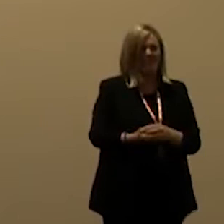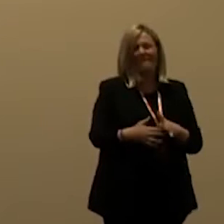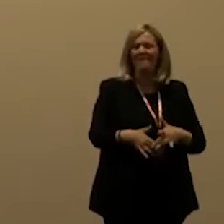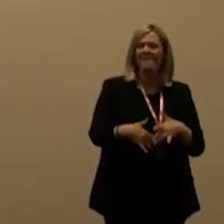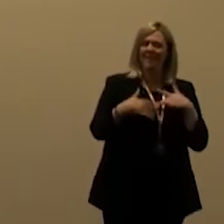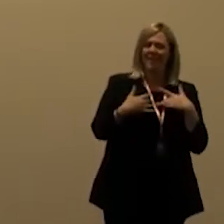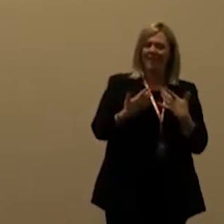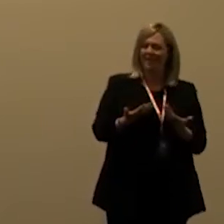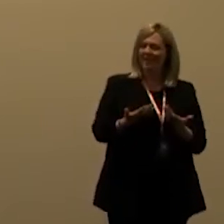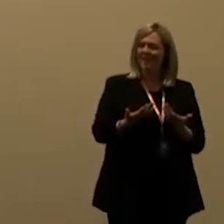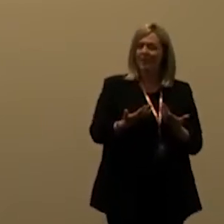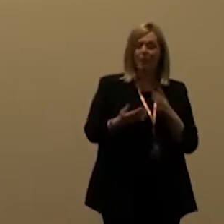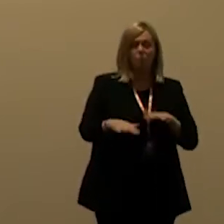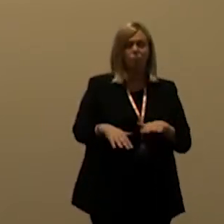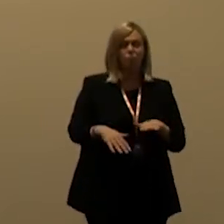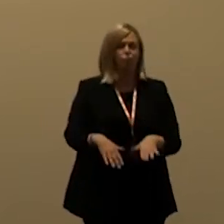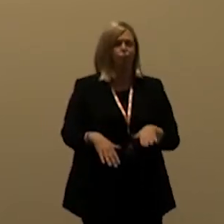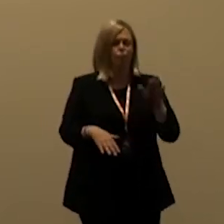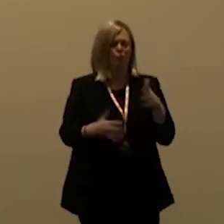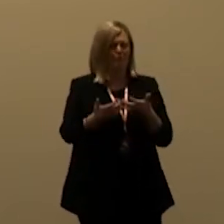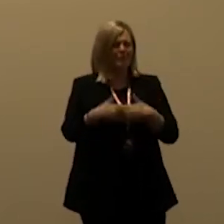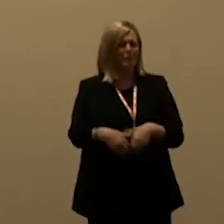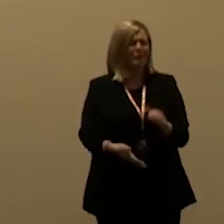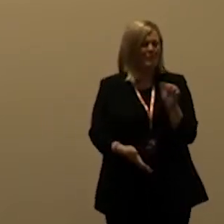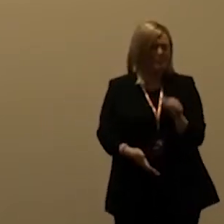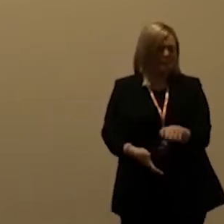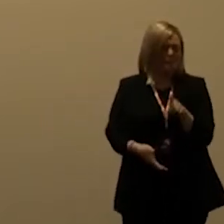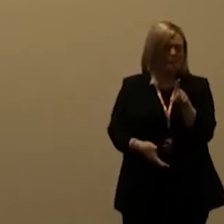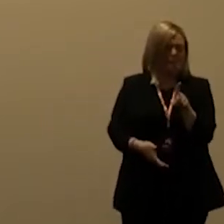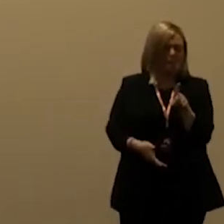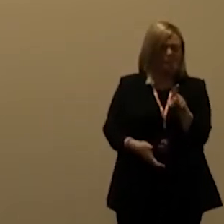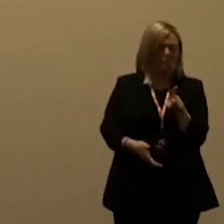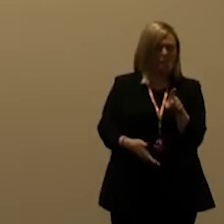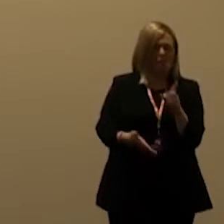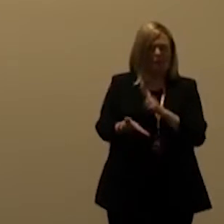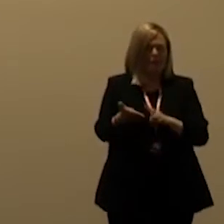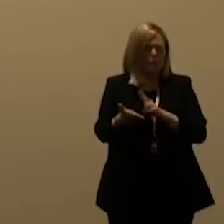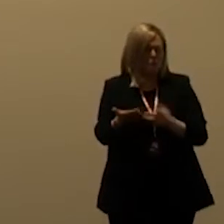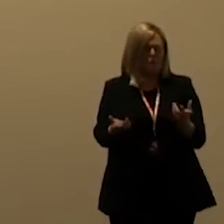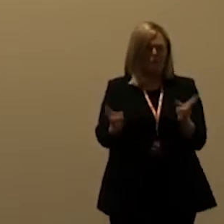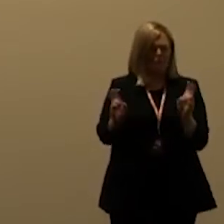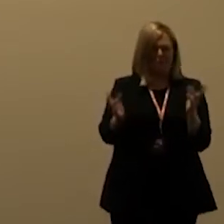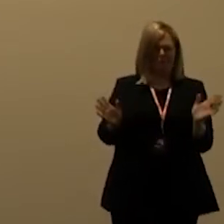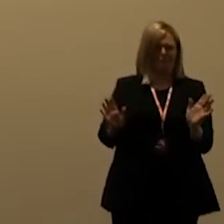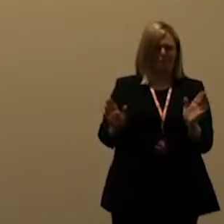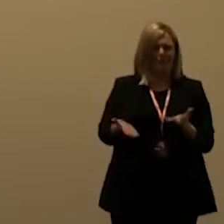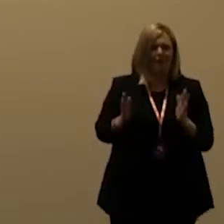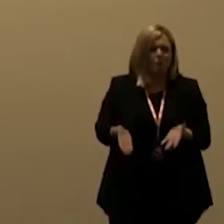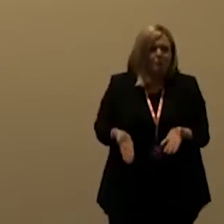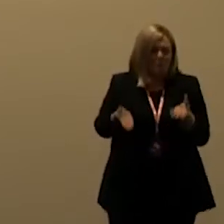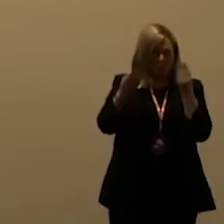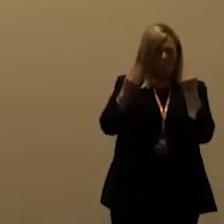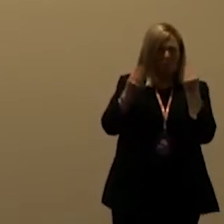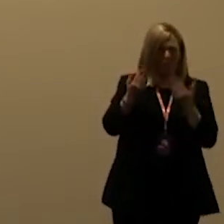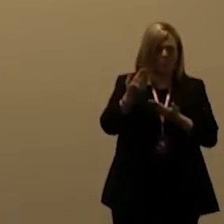absolutely, although we grew up with technology, we weren't born into it. We had to learn those things that were coming out around the